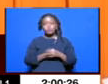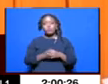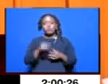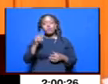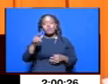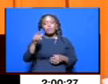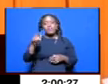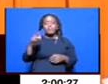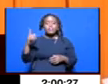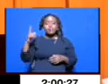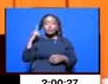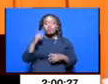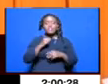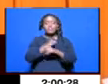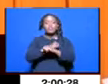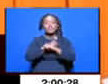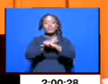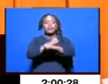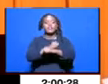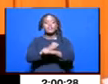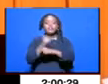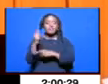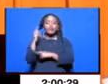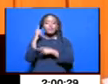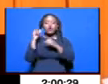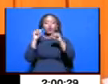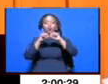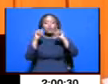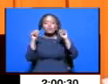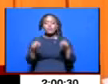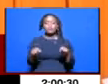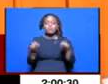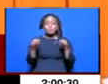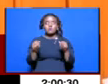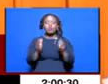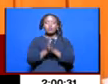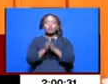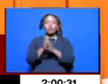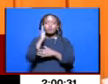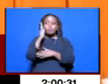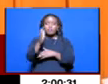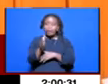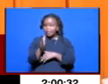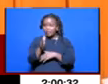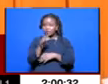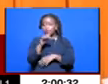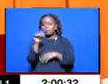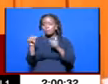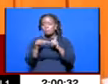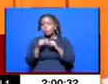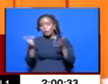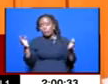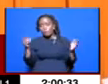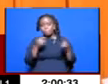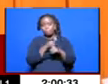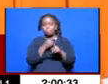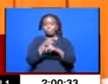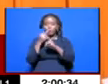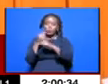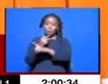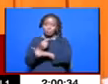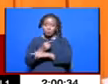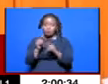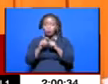in our legal system by direct reference in various, and we have adopted